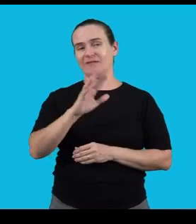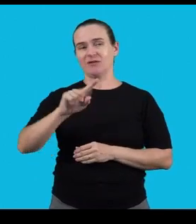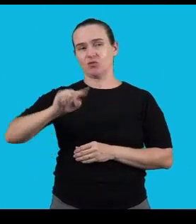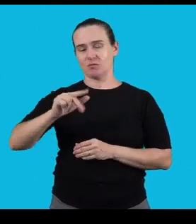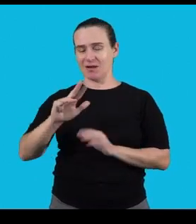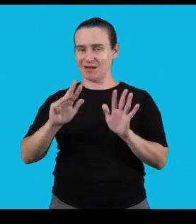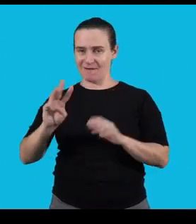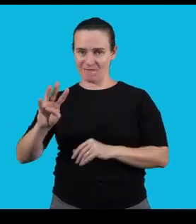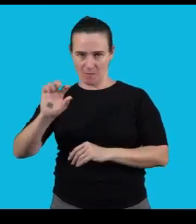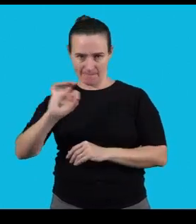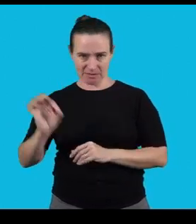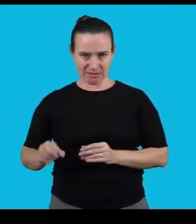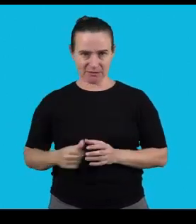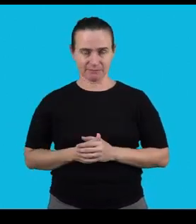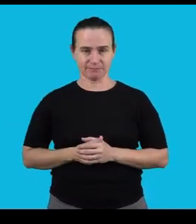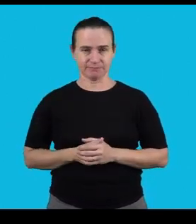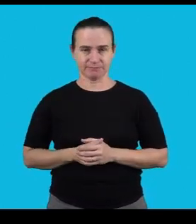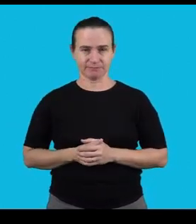100, which is going to give us